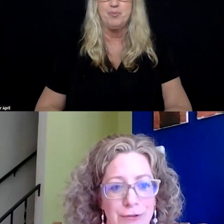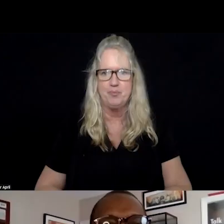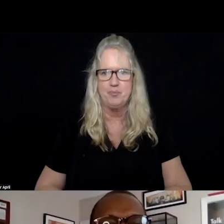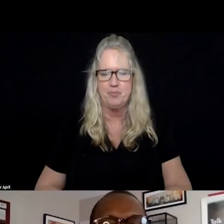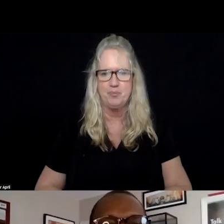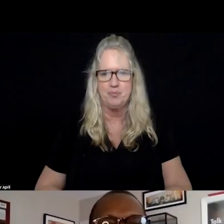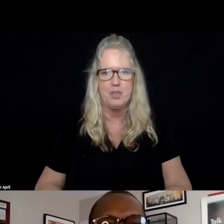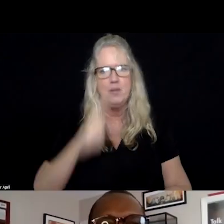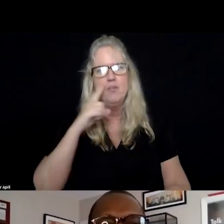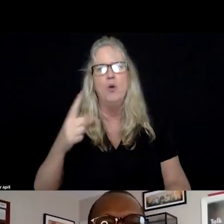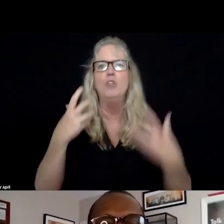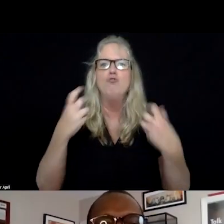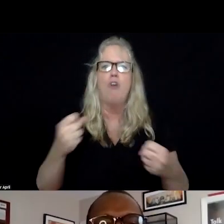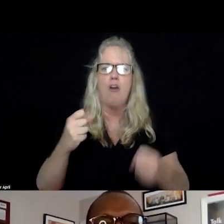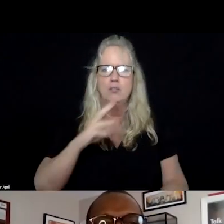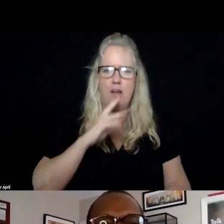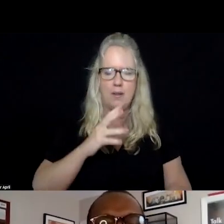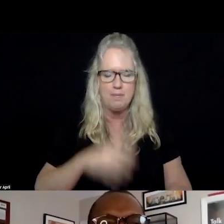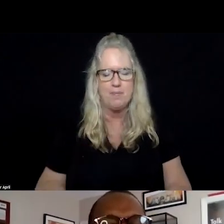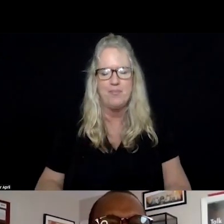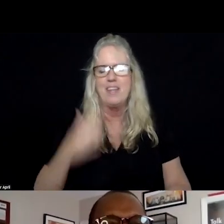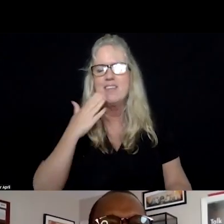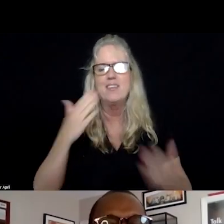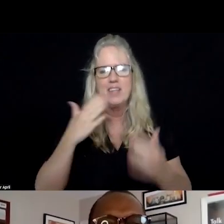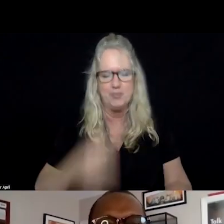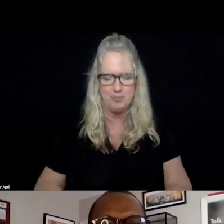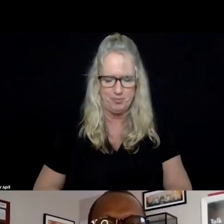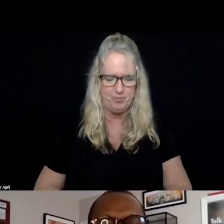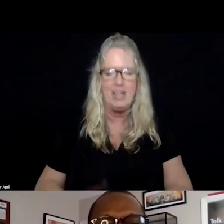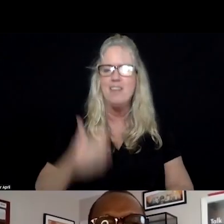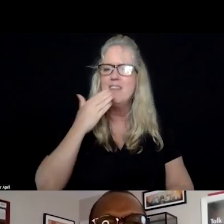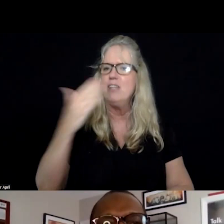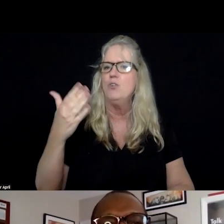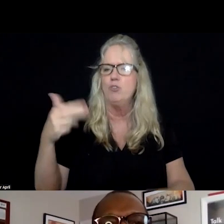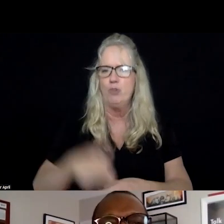for strong talk. Thank you, You're Megan. so awesome. Thank you for being on.